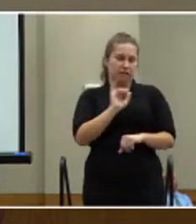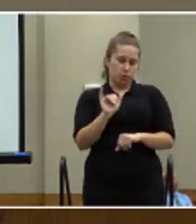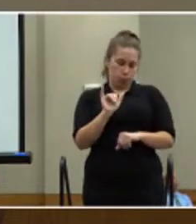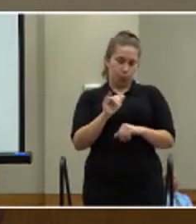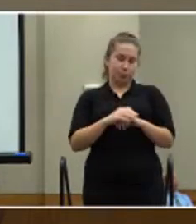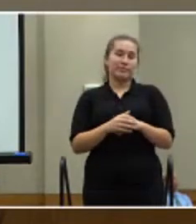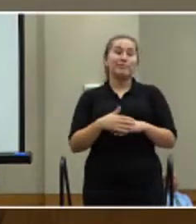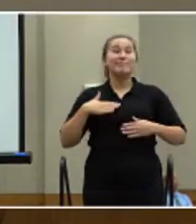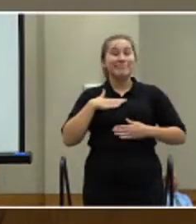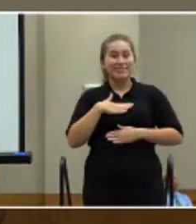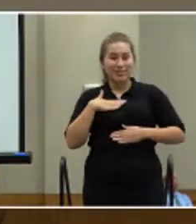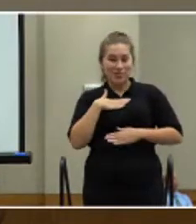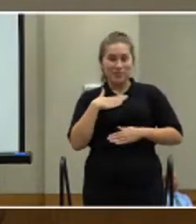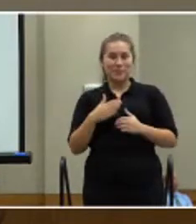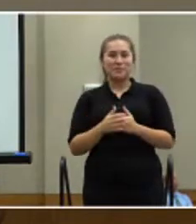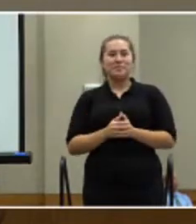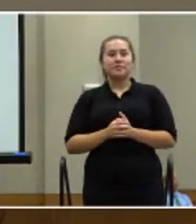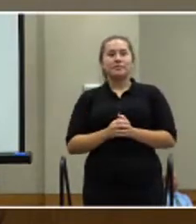enjoy.